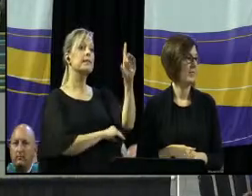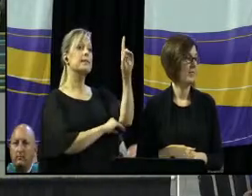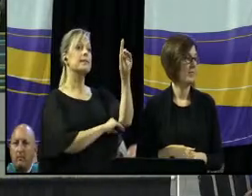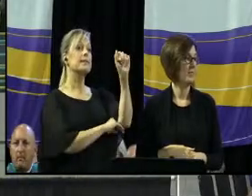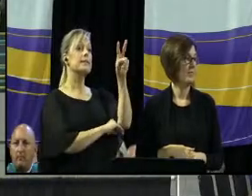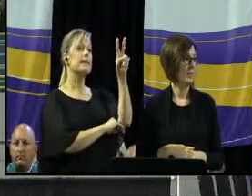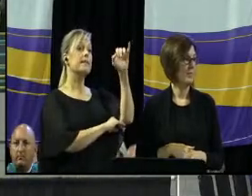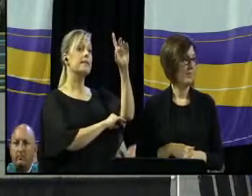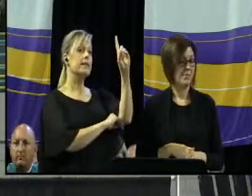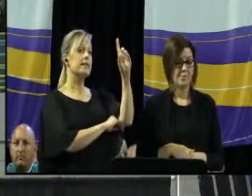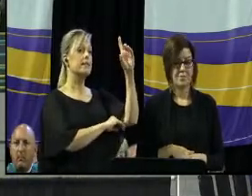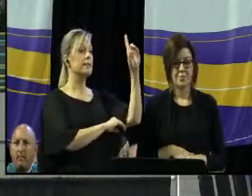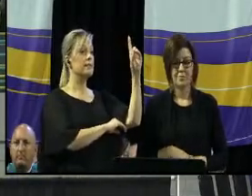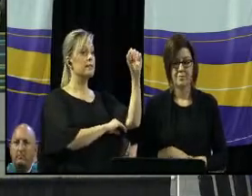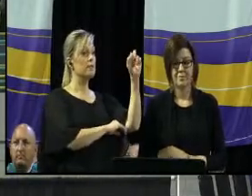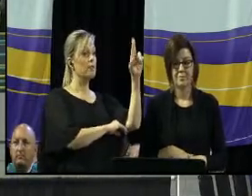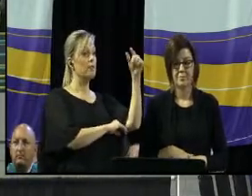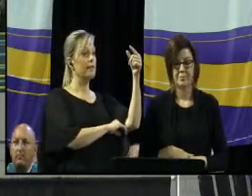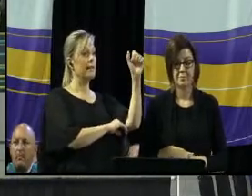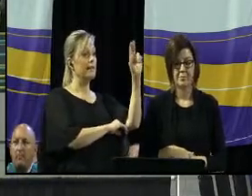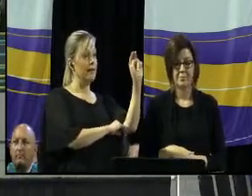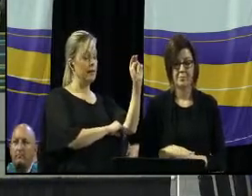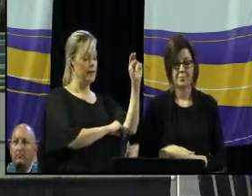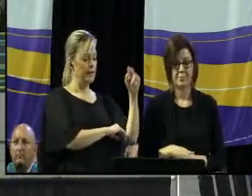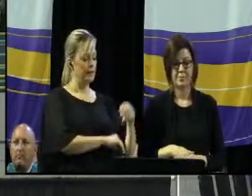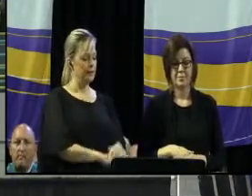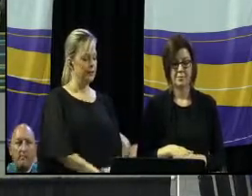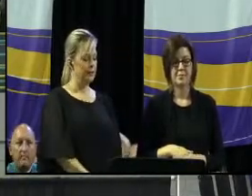David Jamel Dargan.